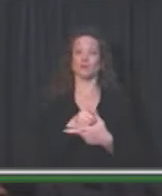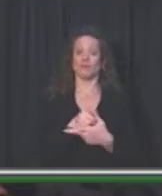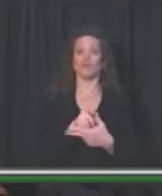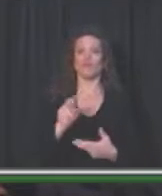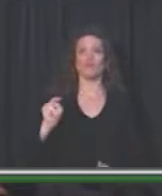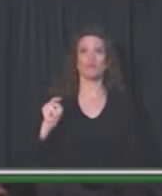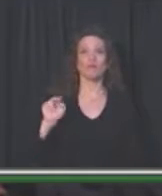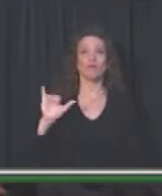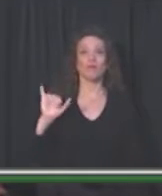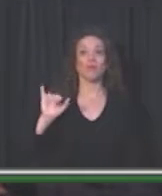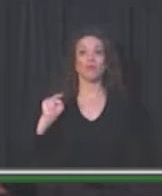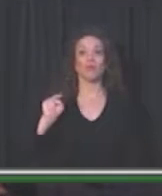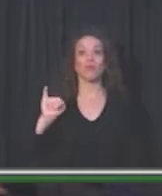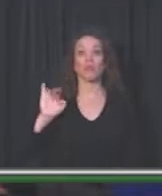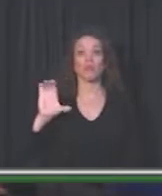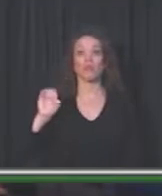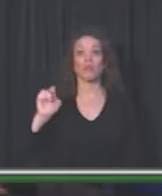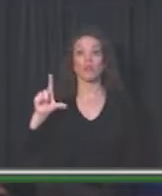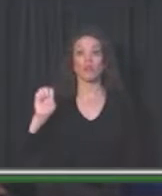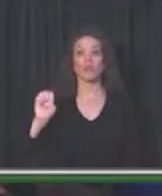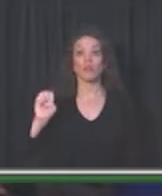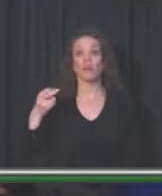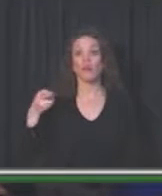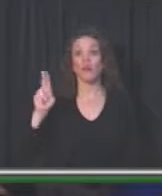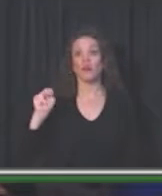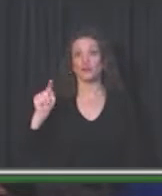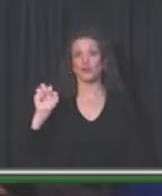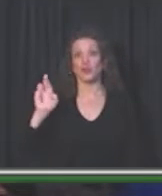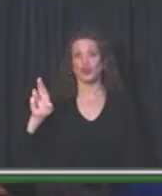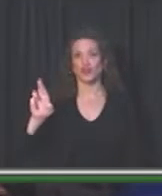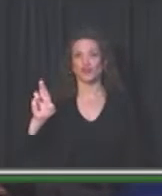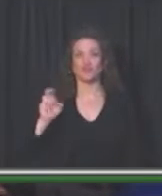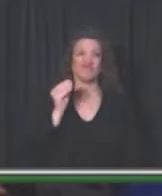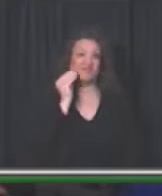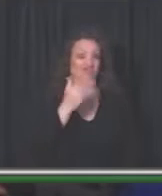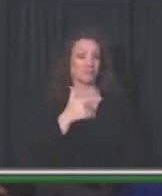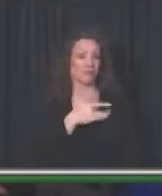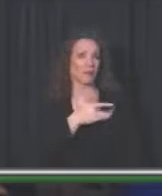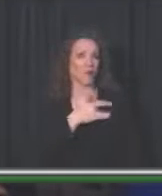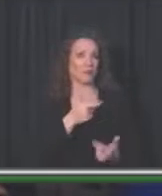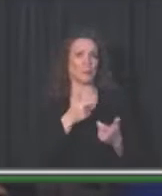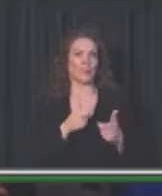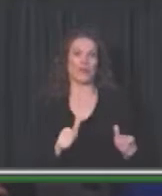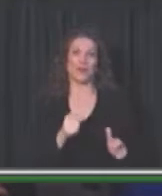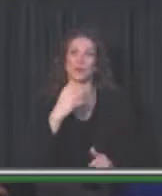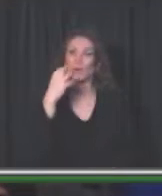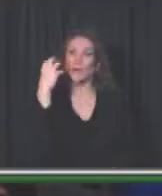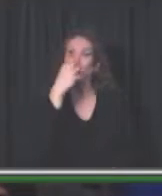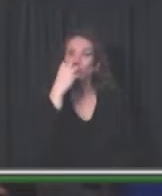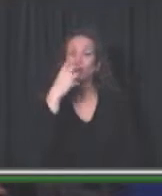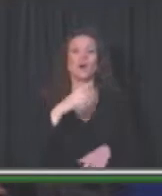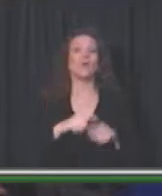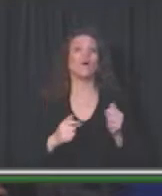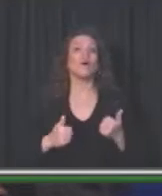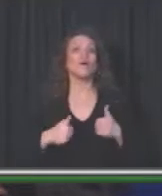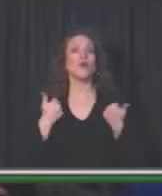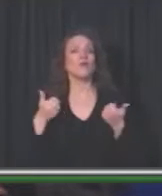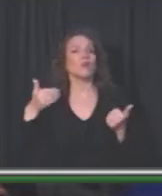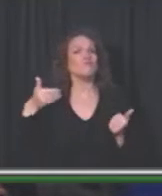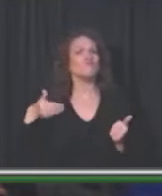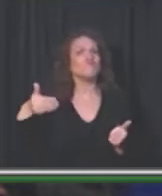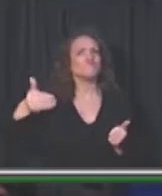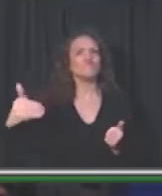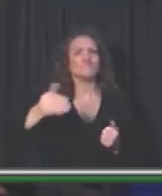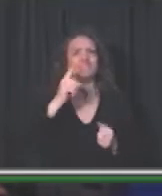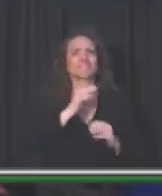Hunter. Nicole has a big heart, but life has often gotten in the way of that heart.